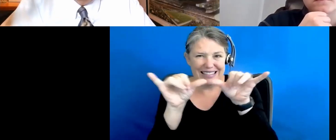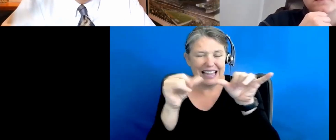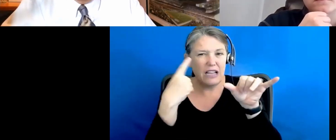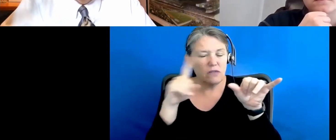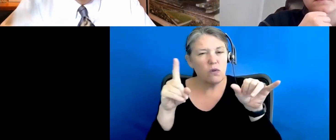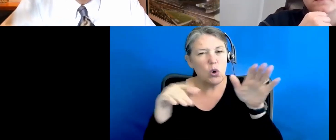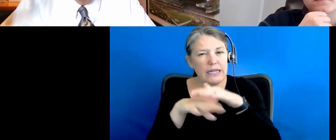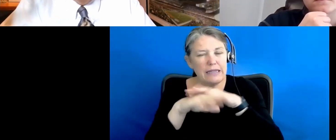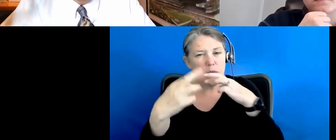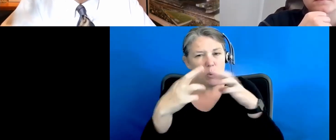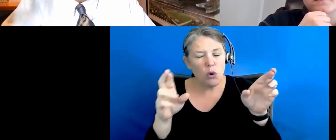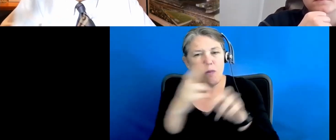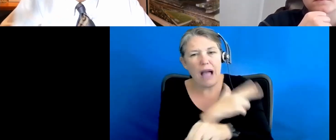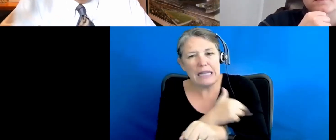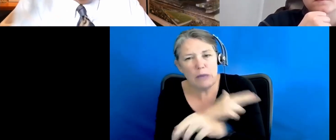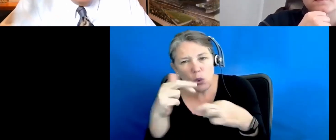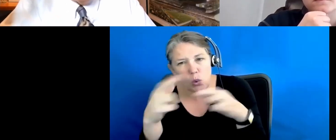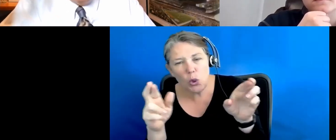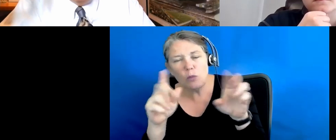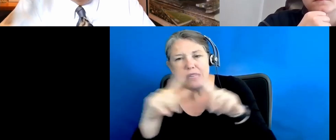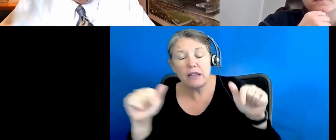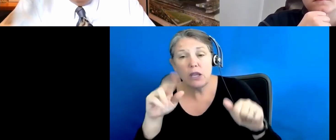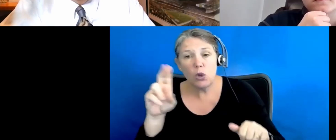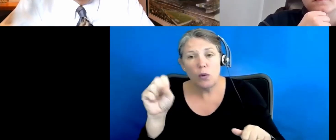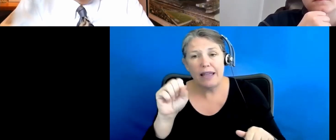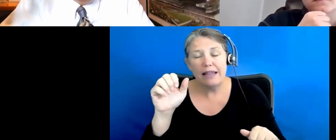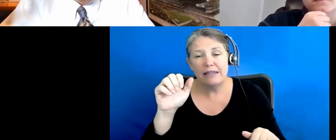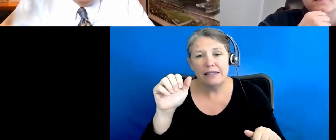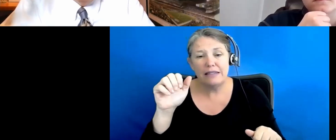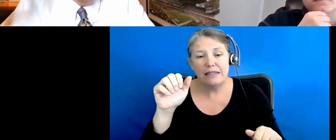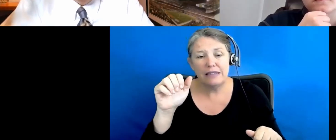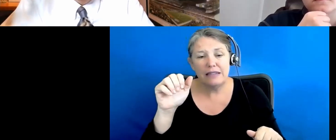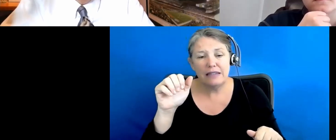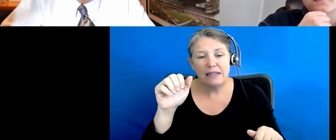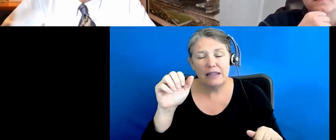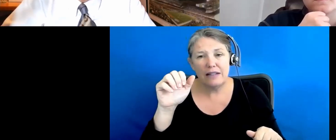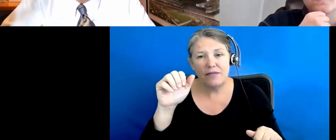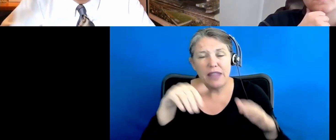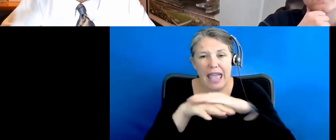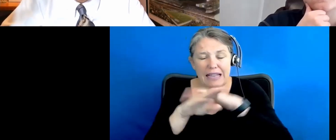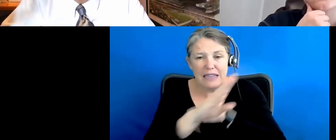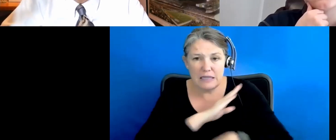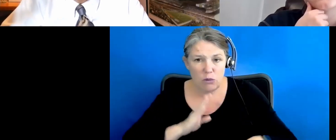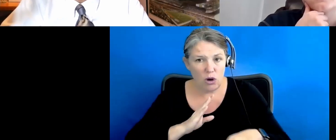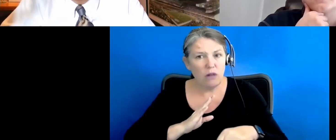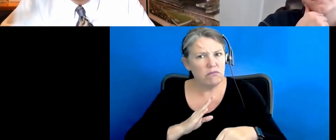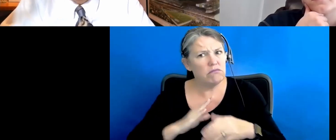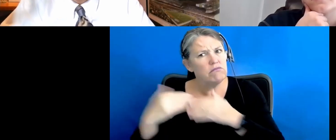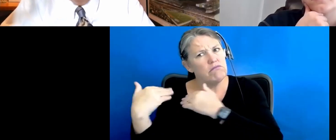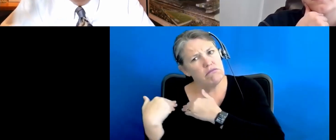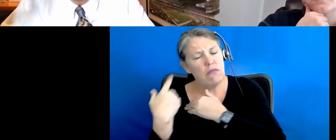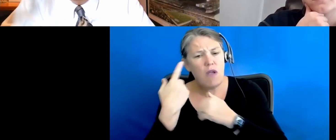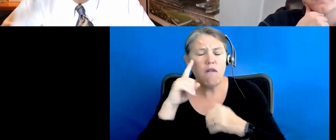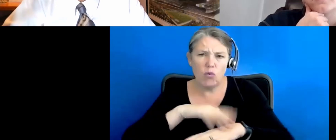rooms, hospital rooms, etc. Well, the U.S. Access Board was charged with setting standards for accessible medical